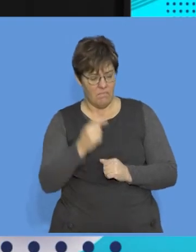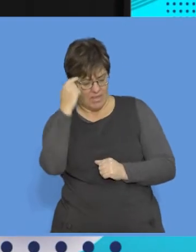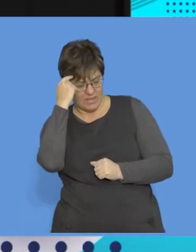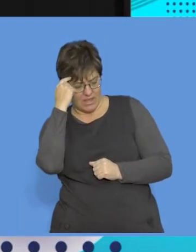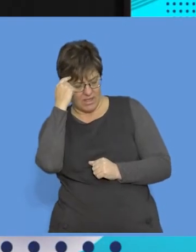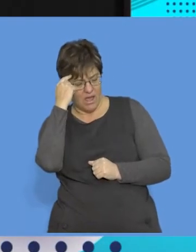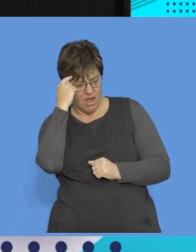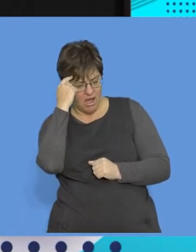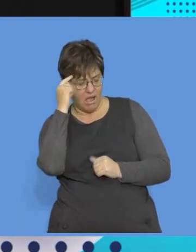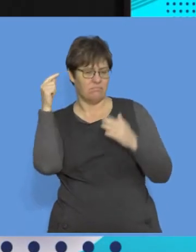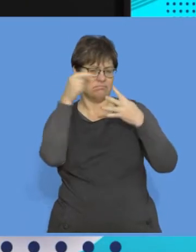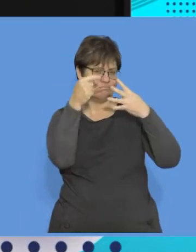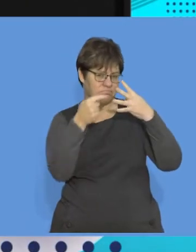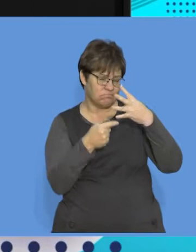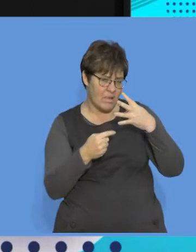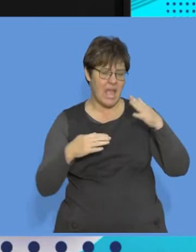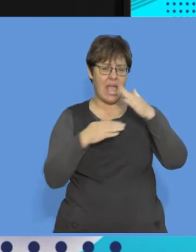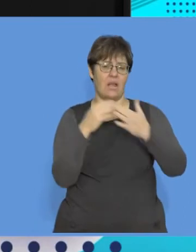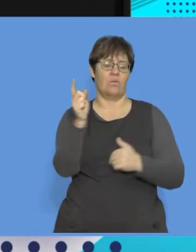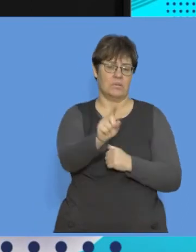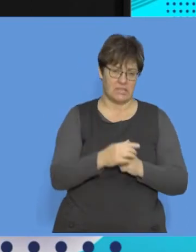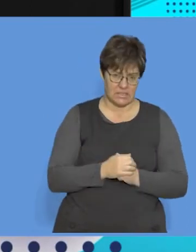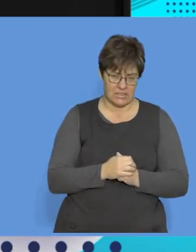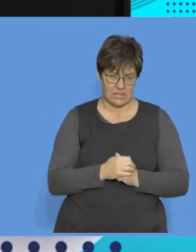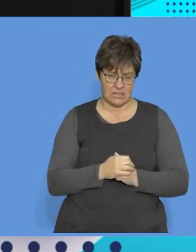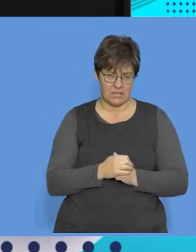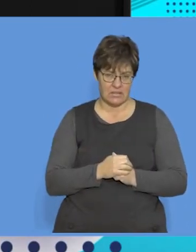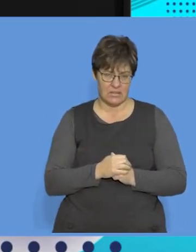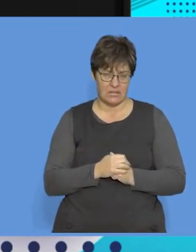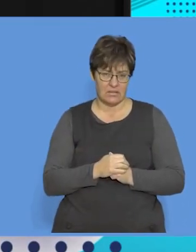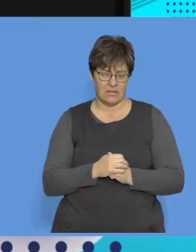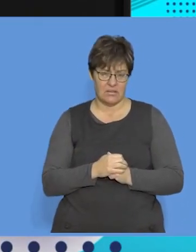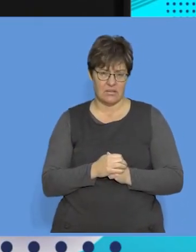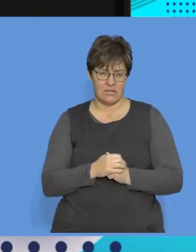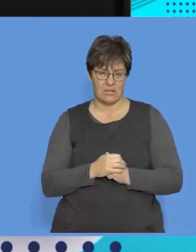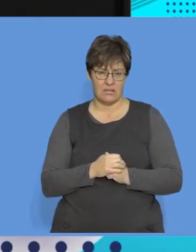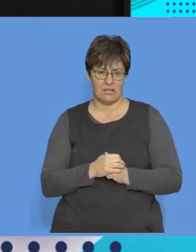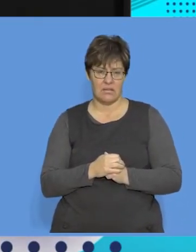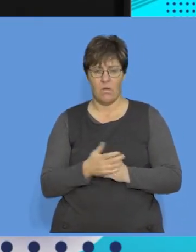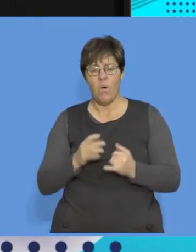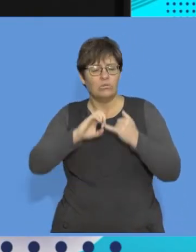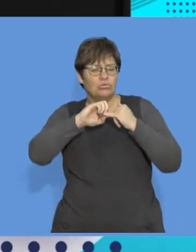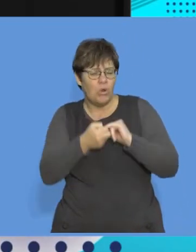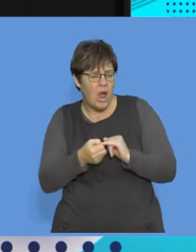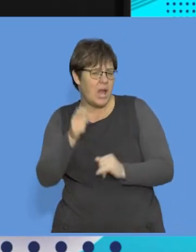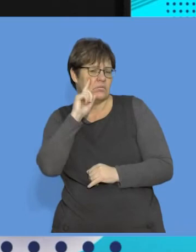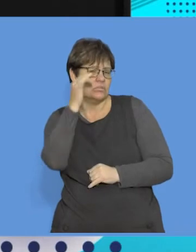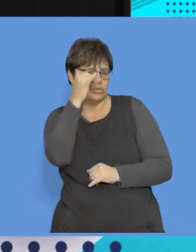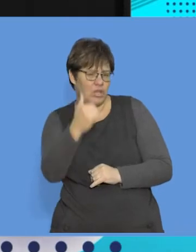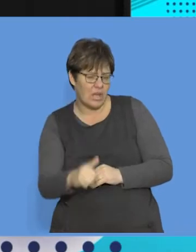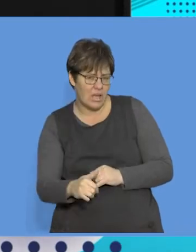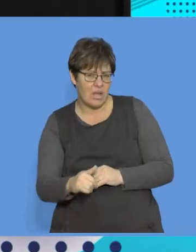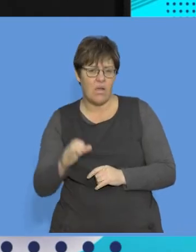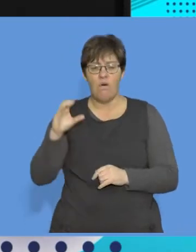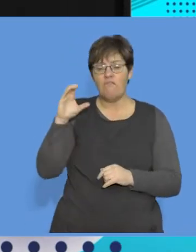the components of that angle are and try and check that the forces all